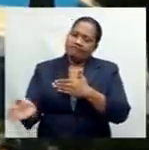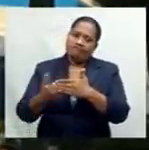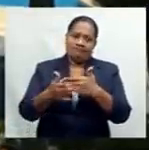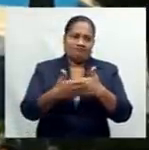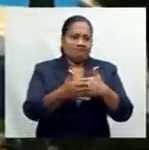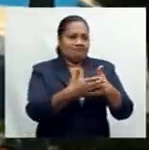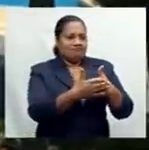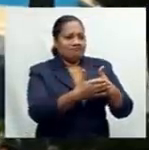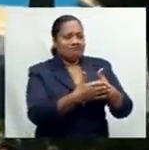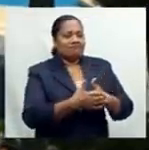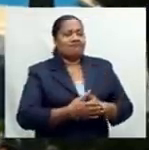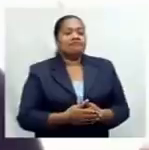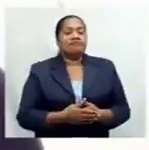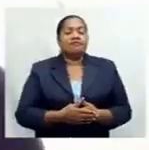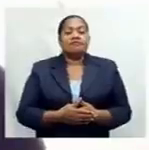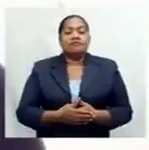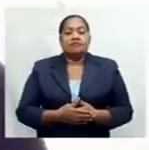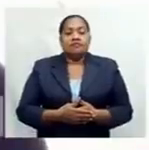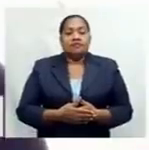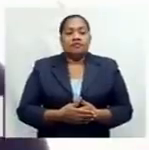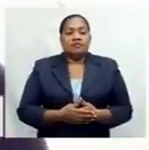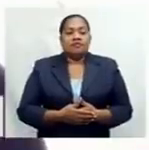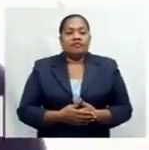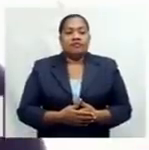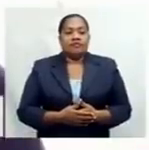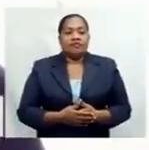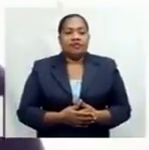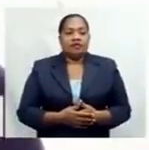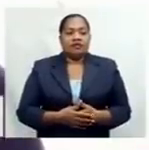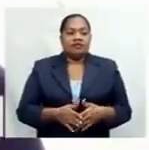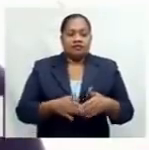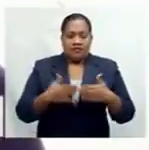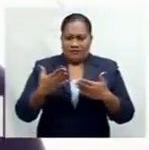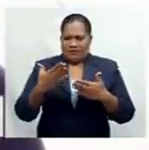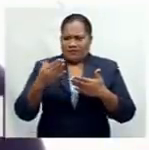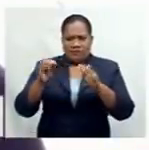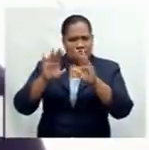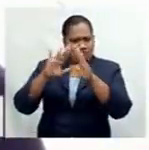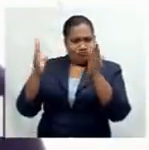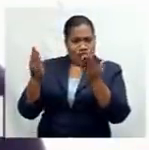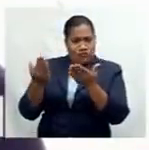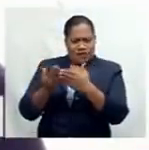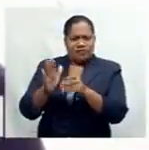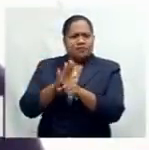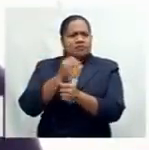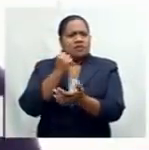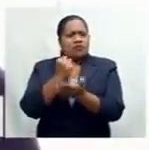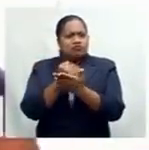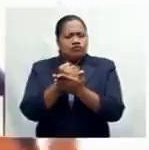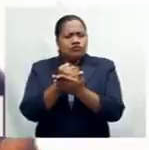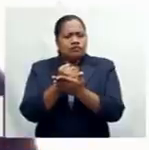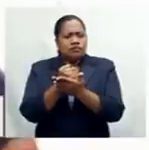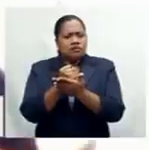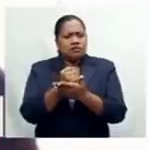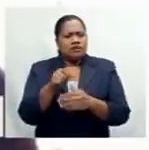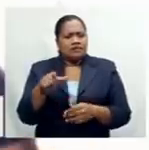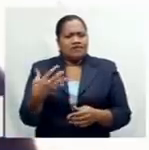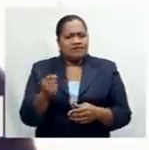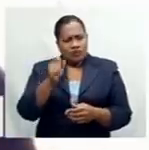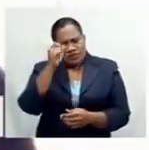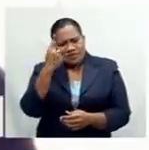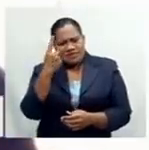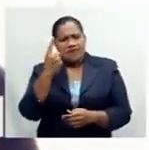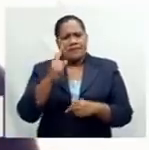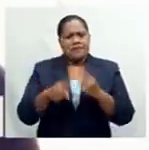doors. We will very much pick up learning from around the world and make sure that we're understanding what the